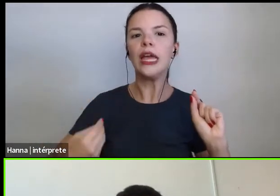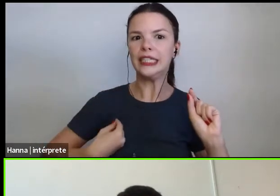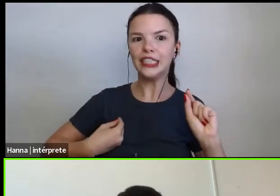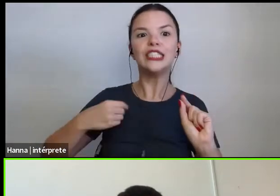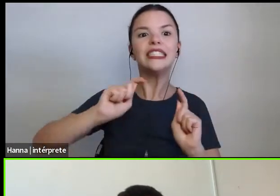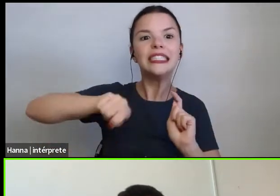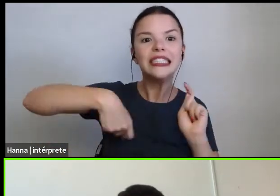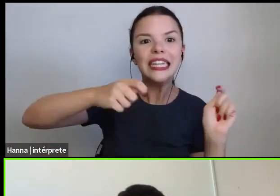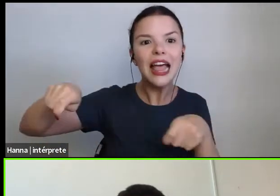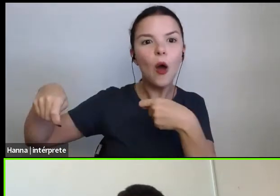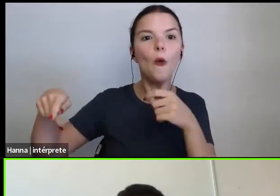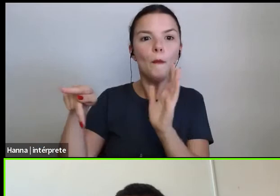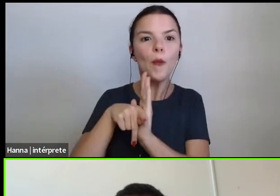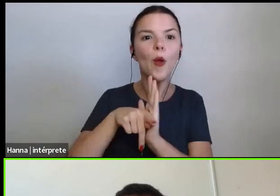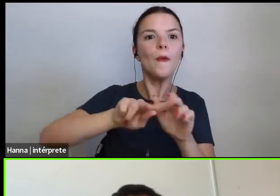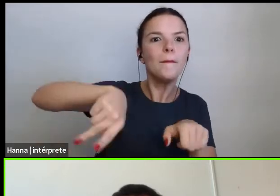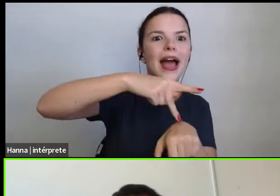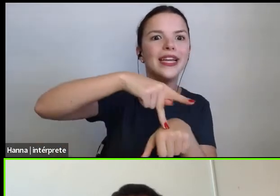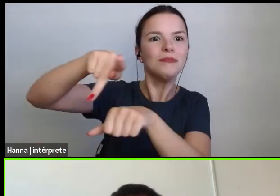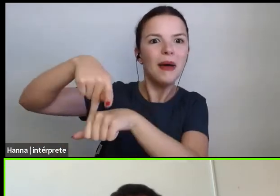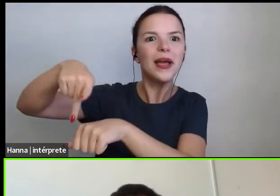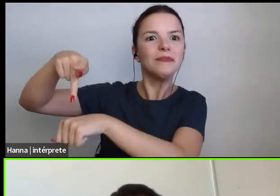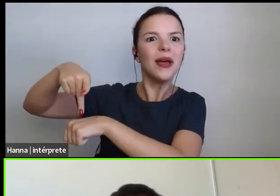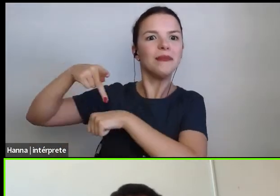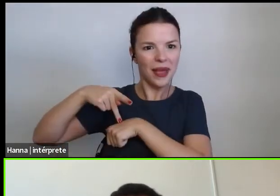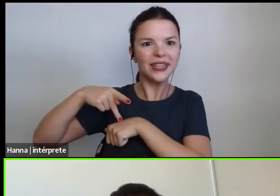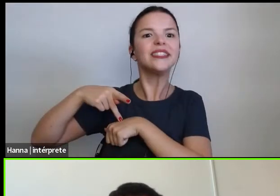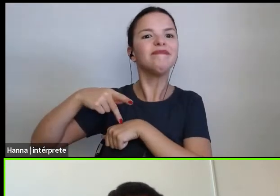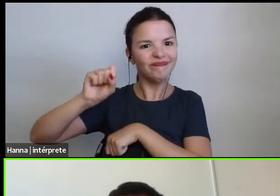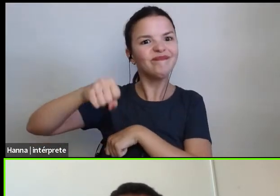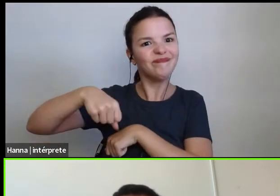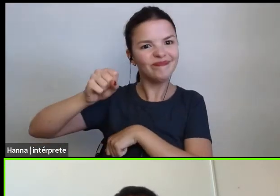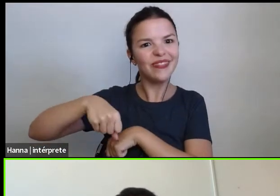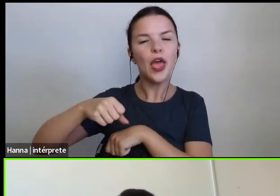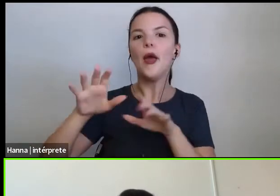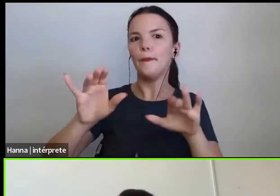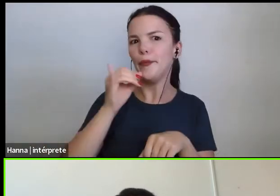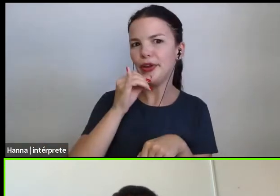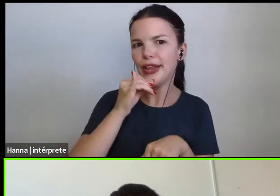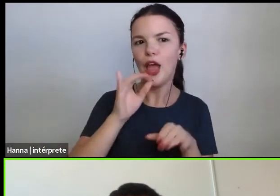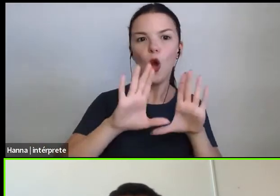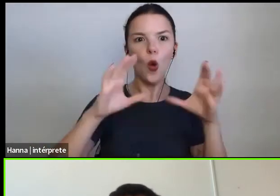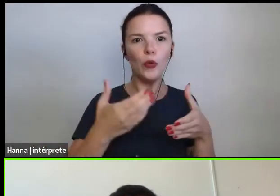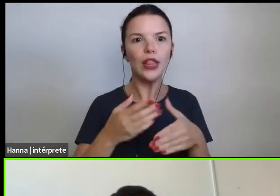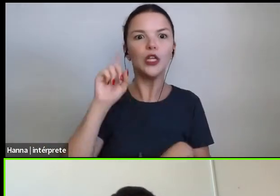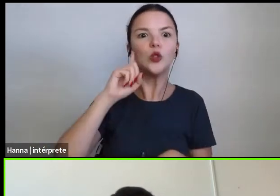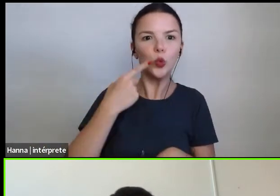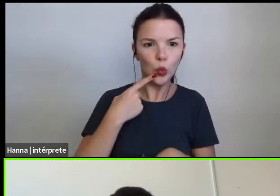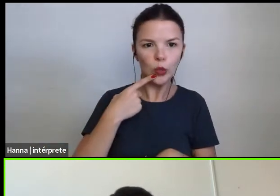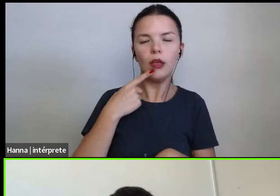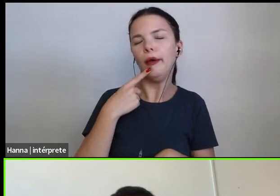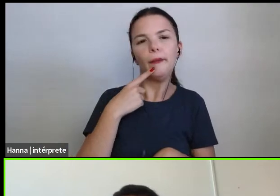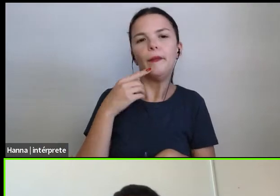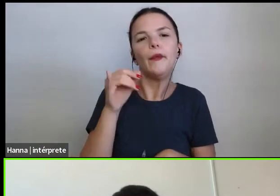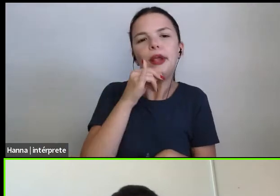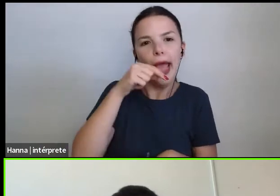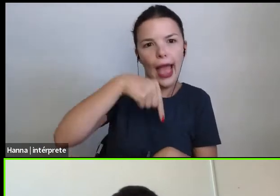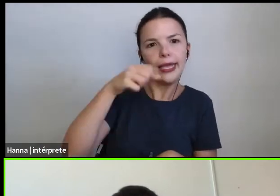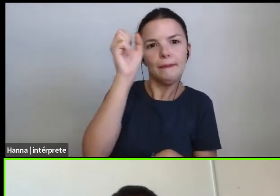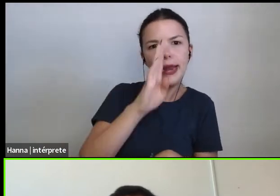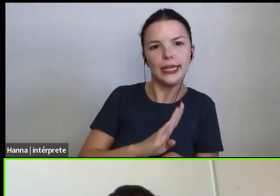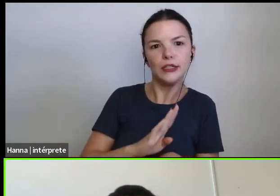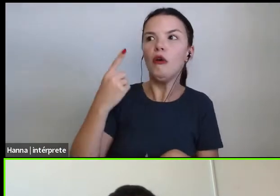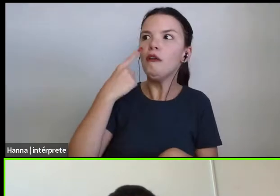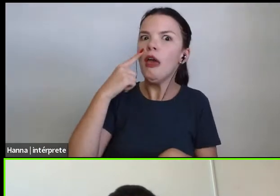countries. So once a deaf community learns the